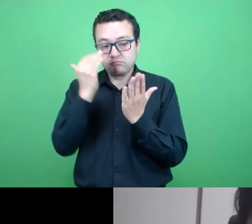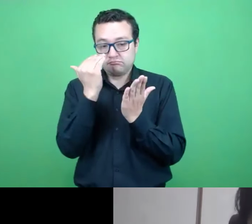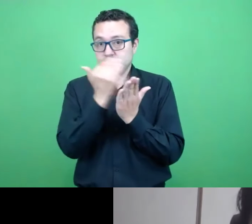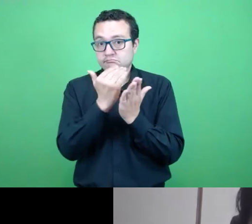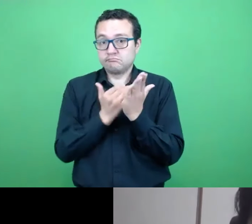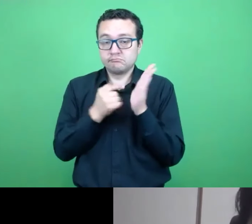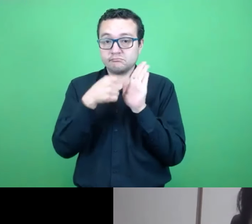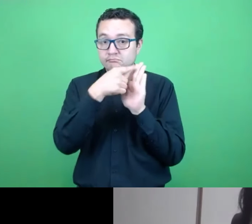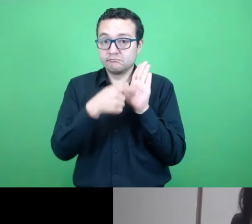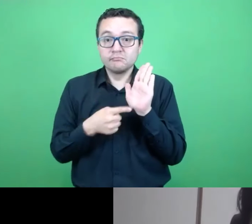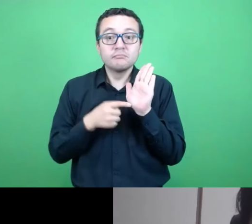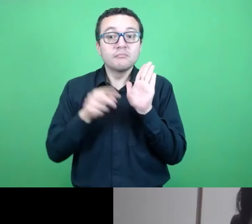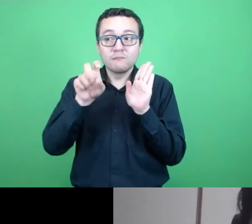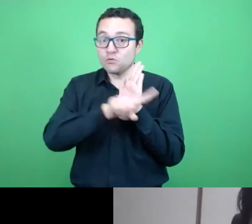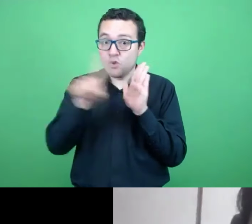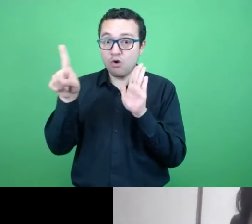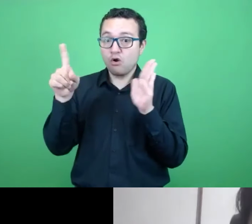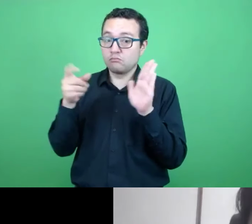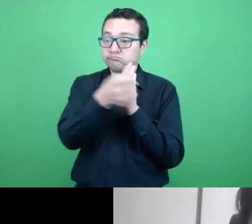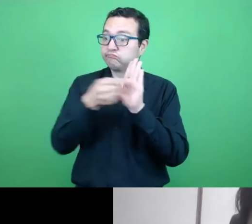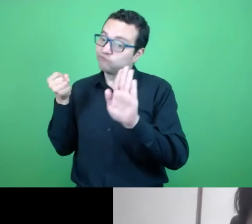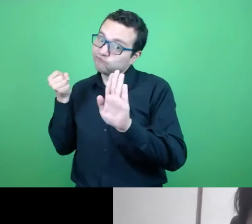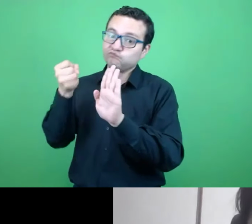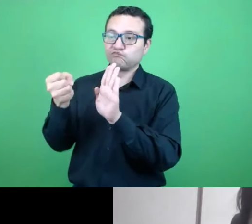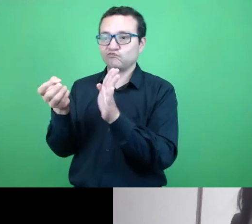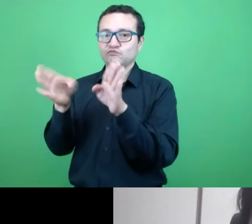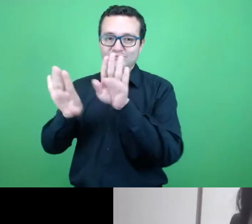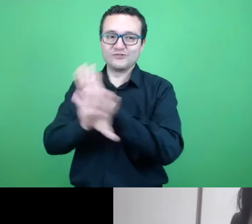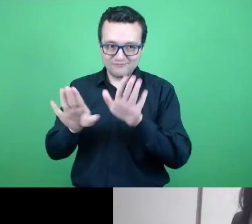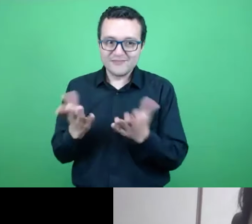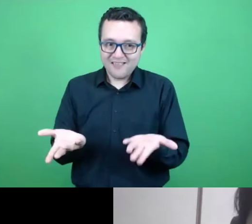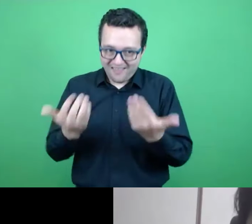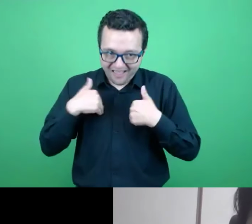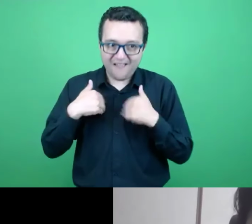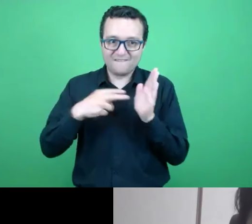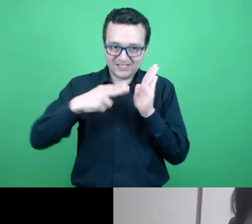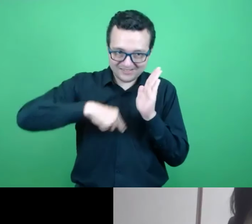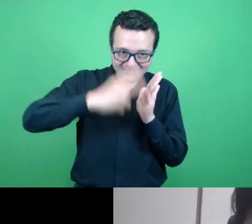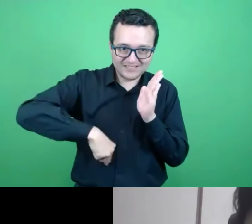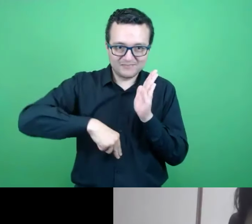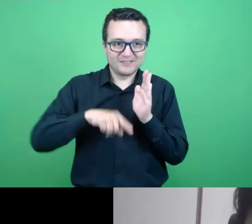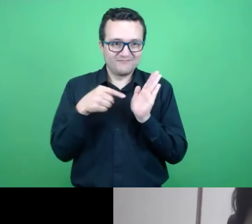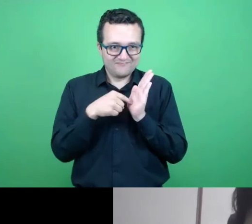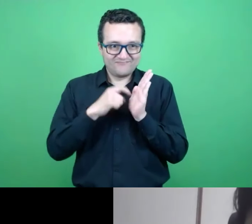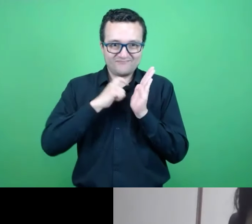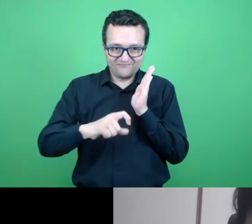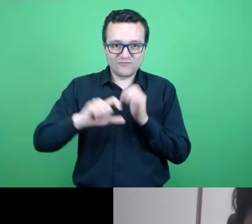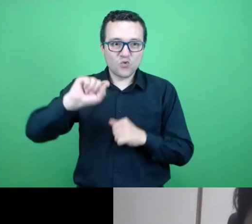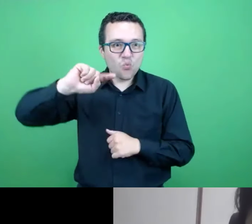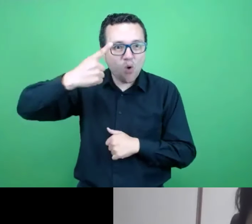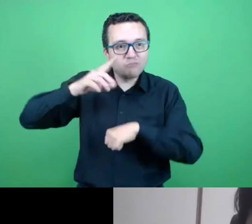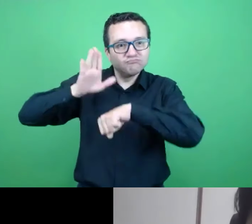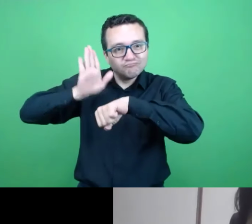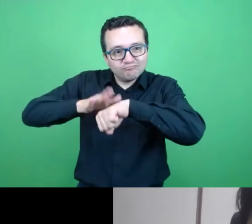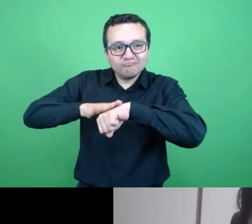lot of tools, but sometimes youth with abilities don't know much about these tools, and we are here also to support with materials. We are here to support with